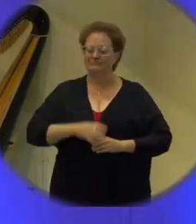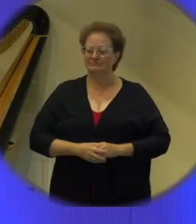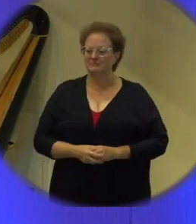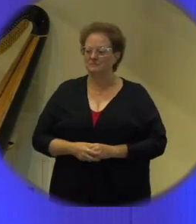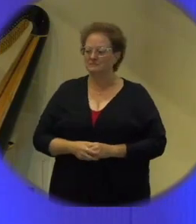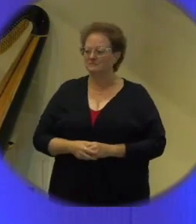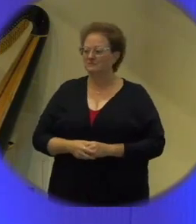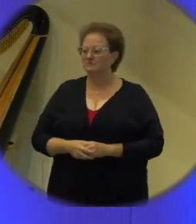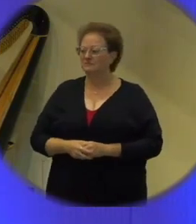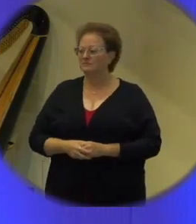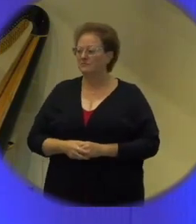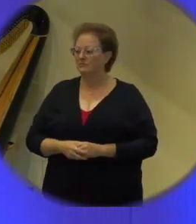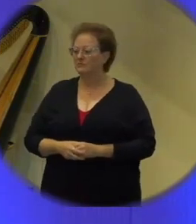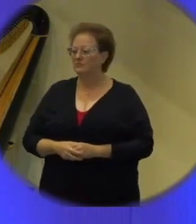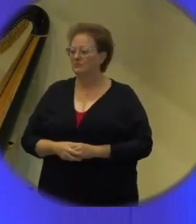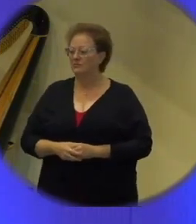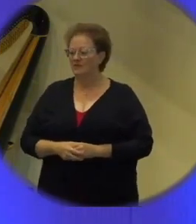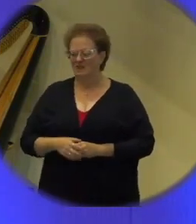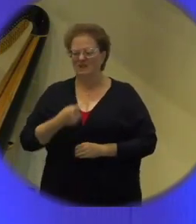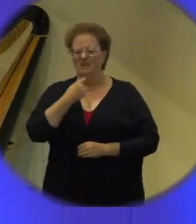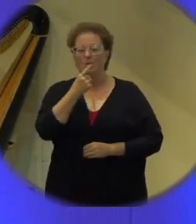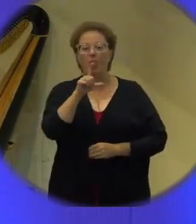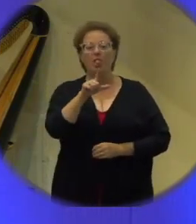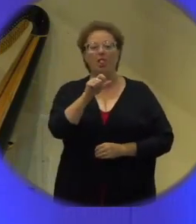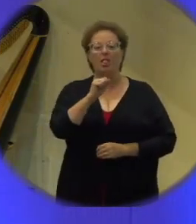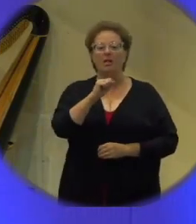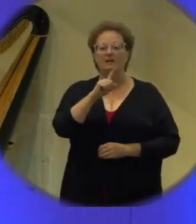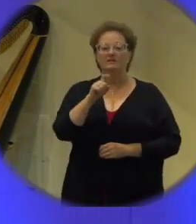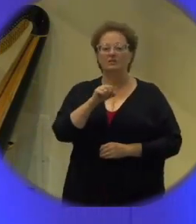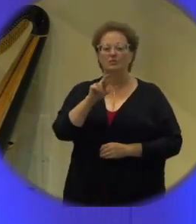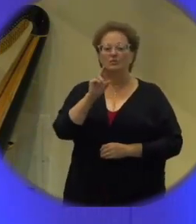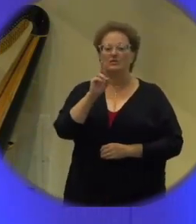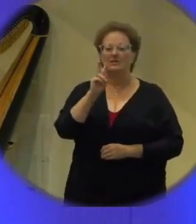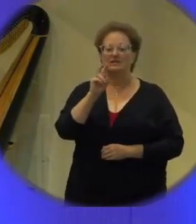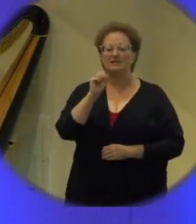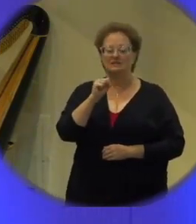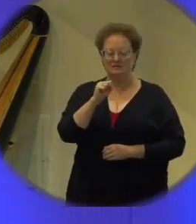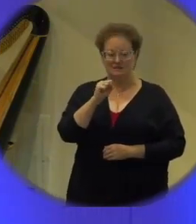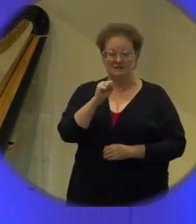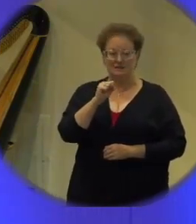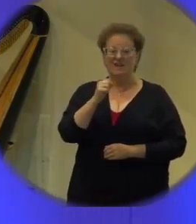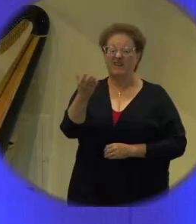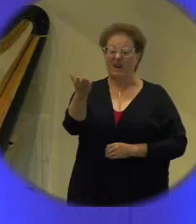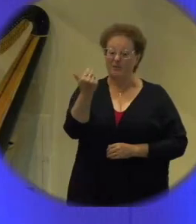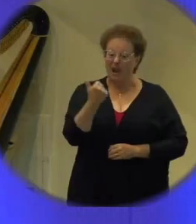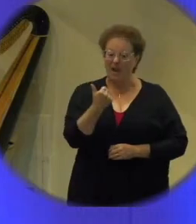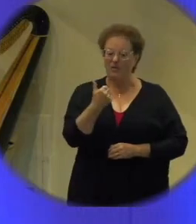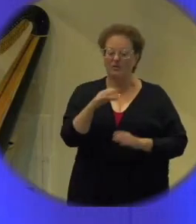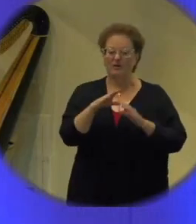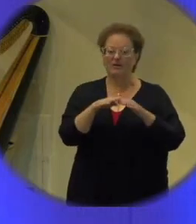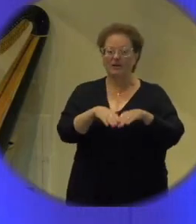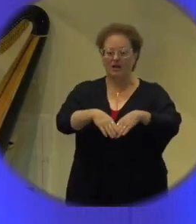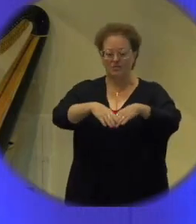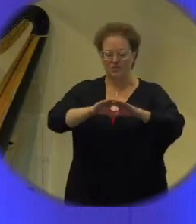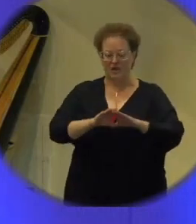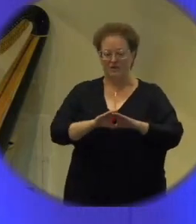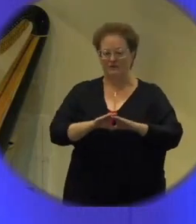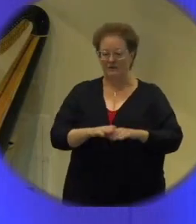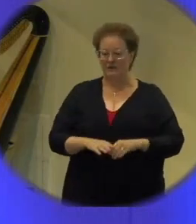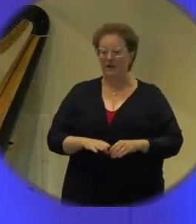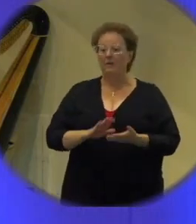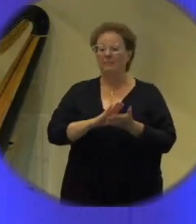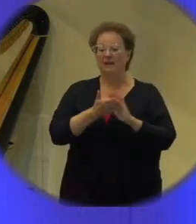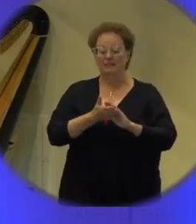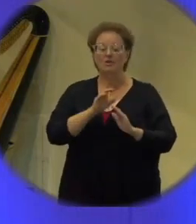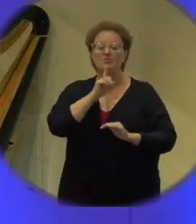in just a minute, he said, come out. And he was really dead, and he was really alive.